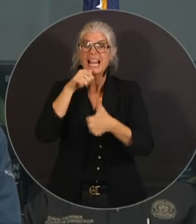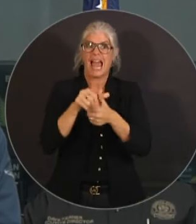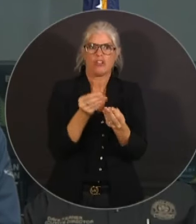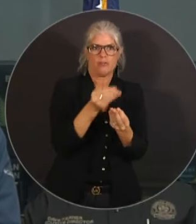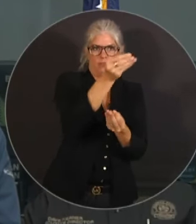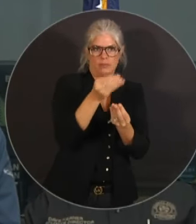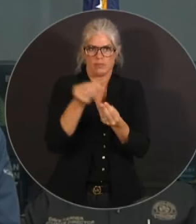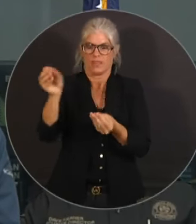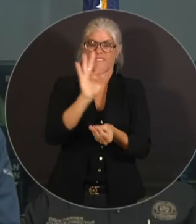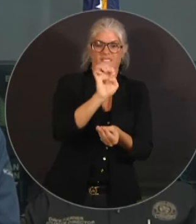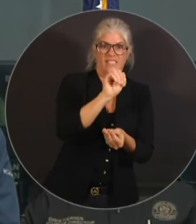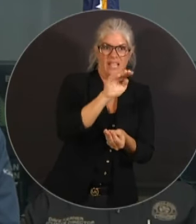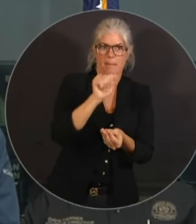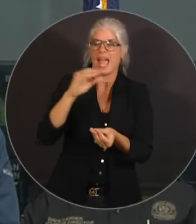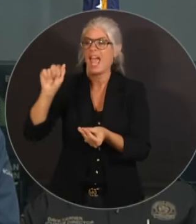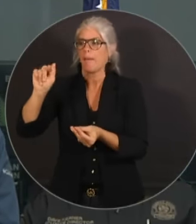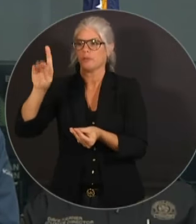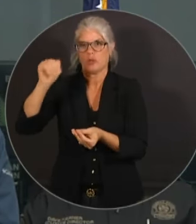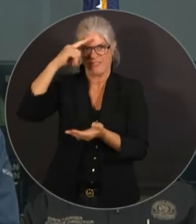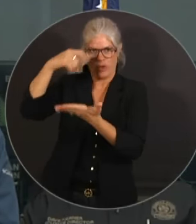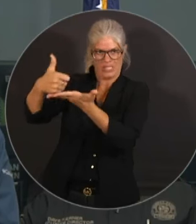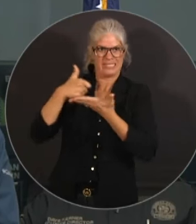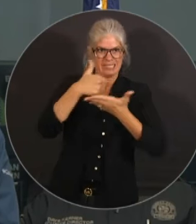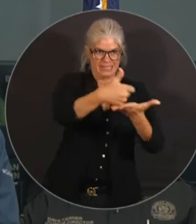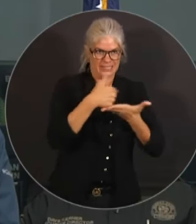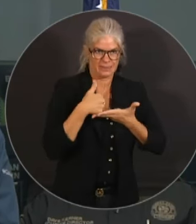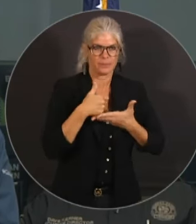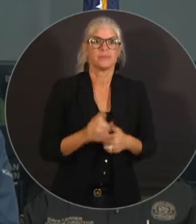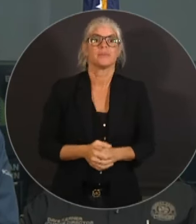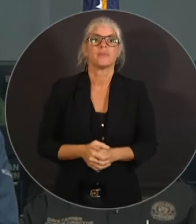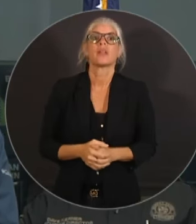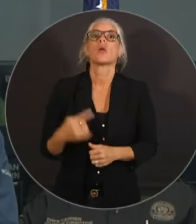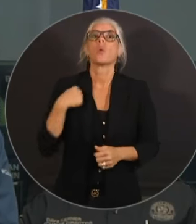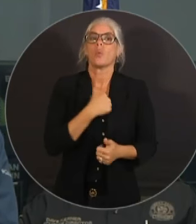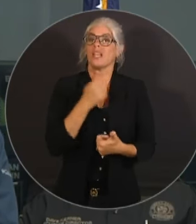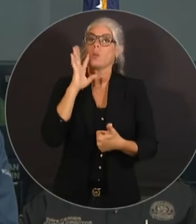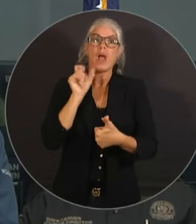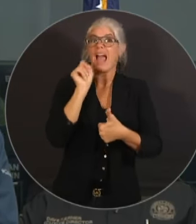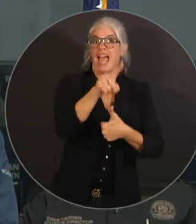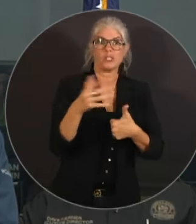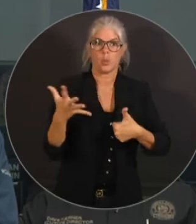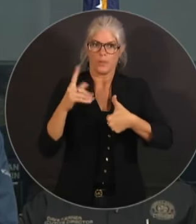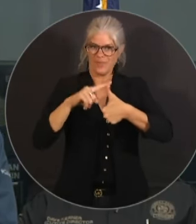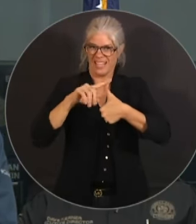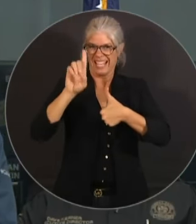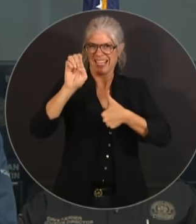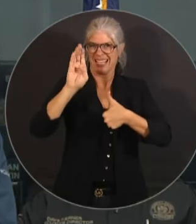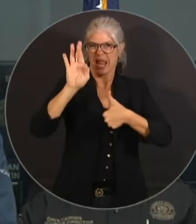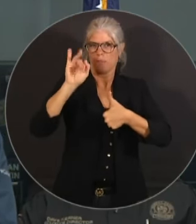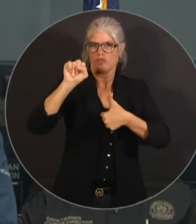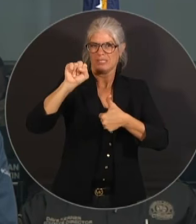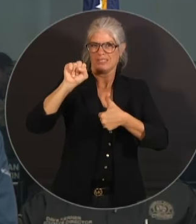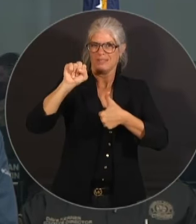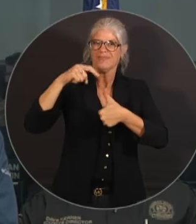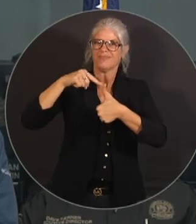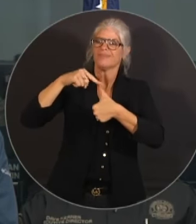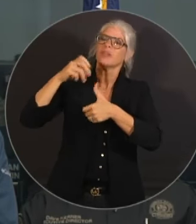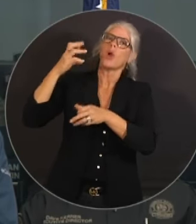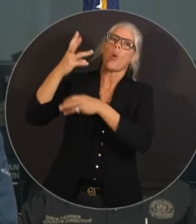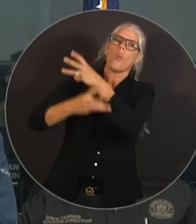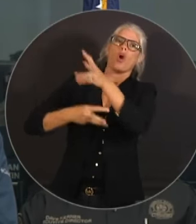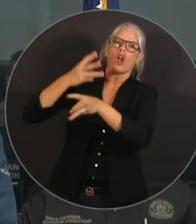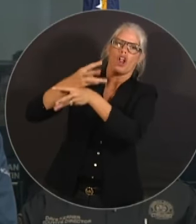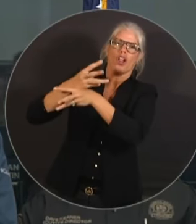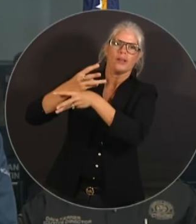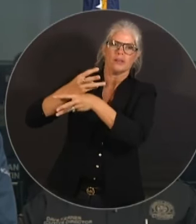assistance. The assistance I'm going to be asking for is in the debris world. We know that we're going to continue